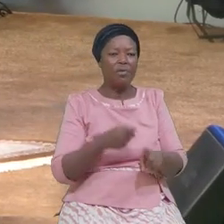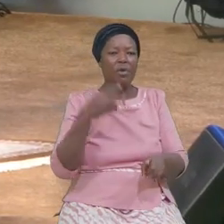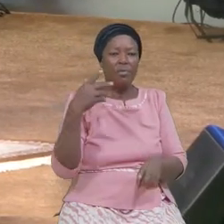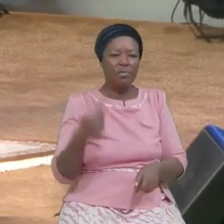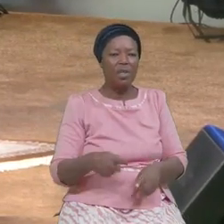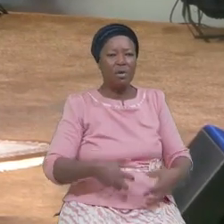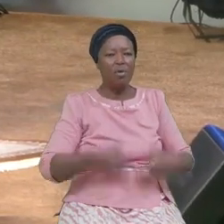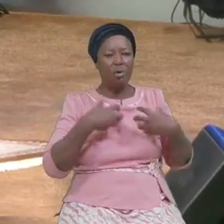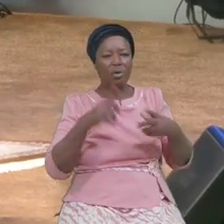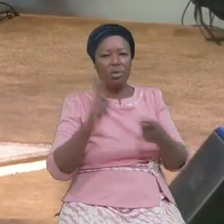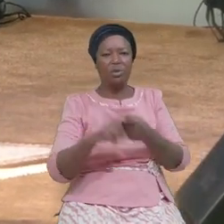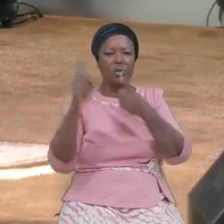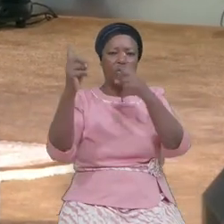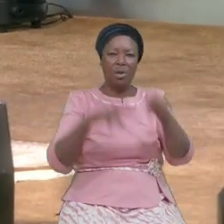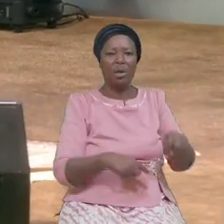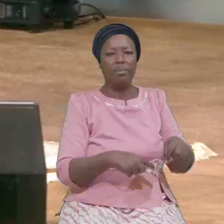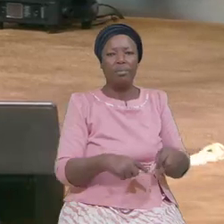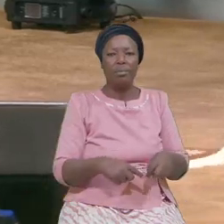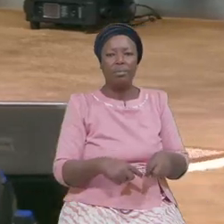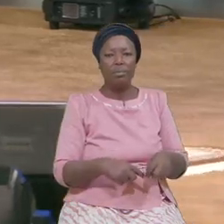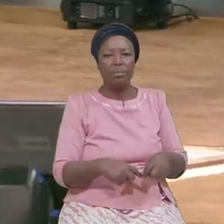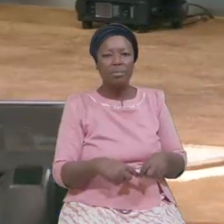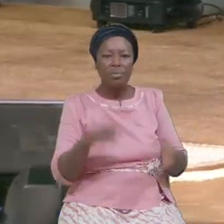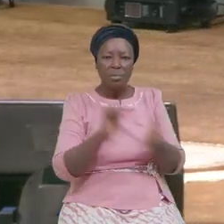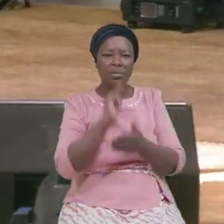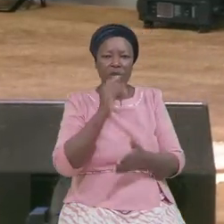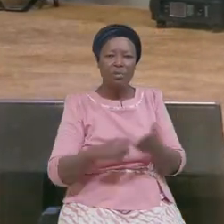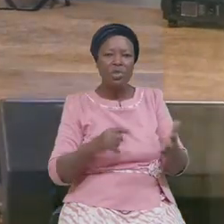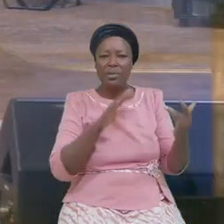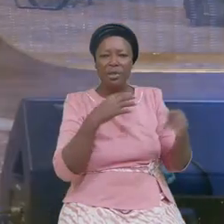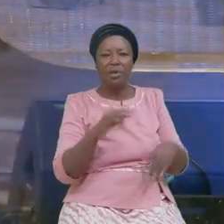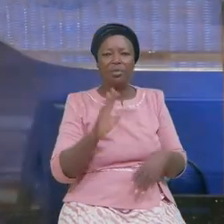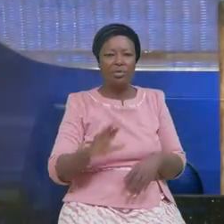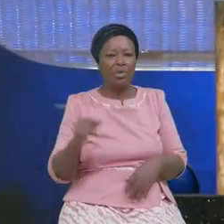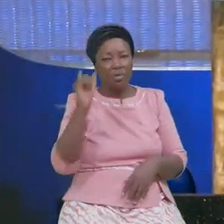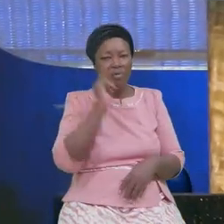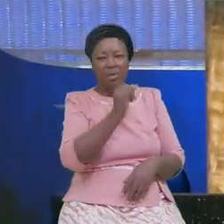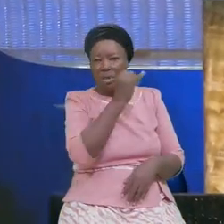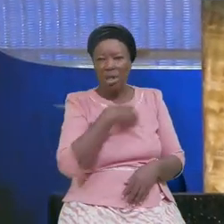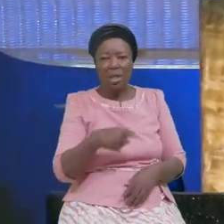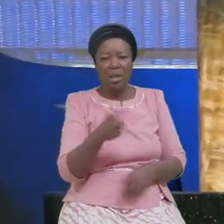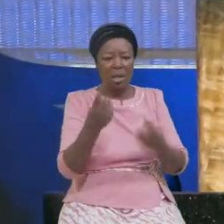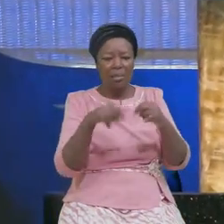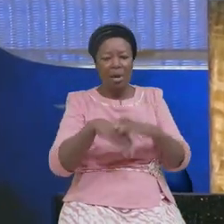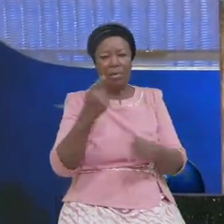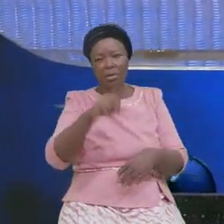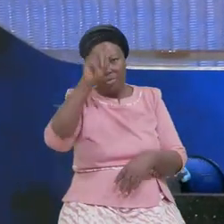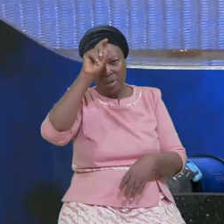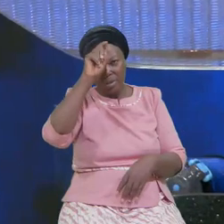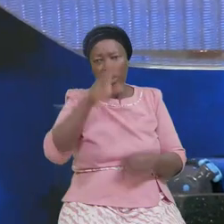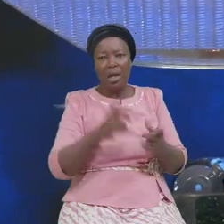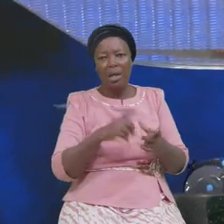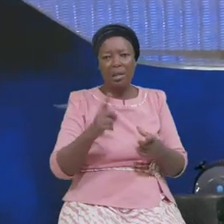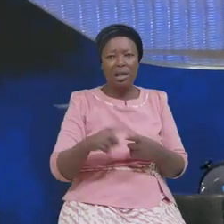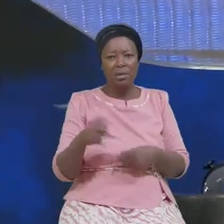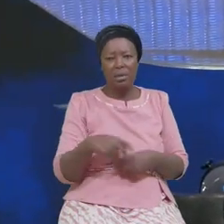the wrath to come. That's what God expected of the children of Israel as they came out of Egypt. That they were saying,